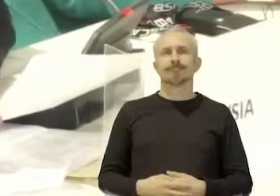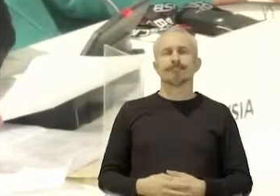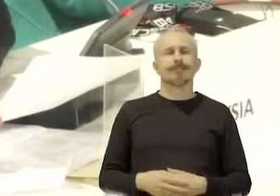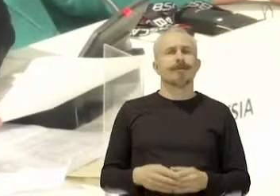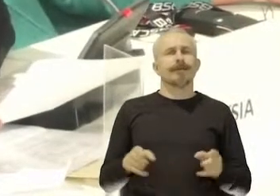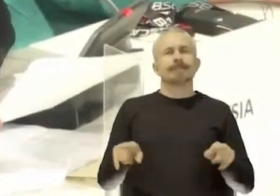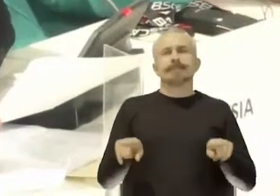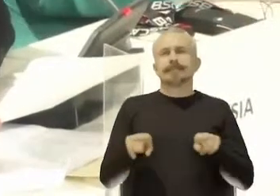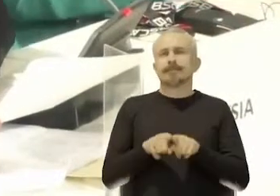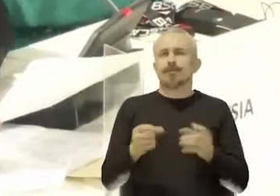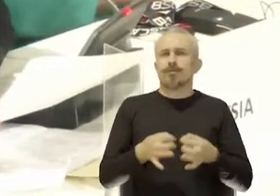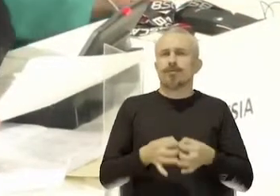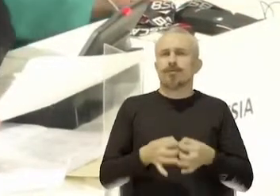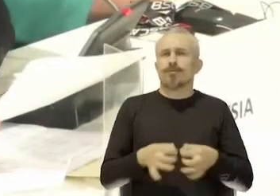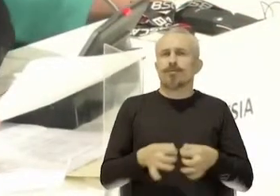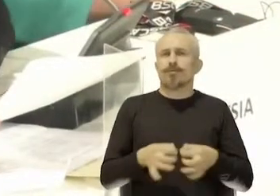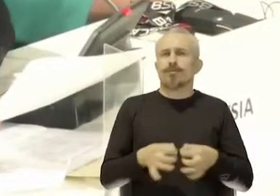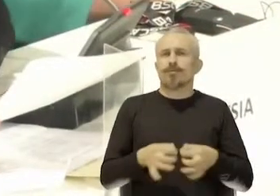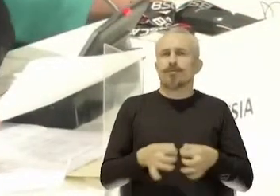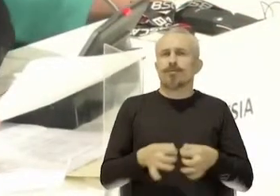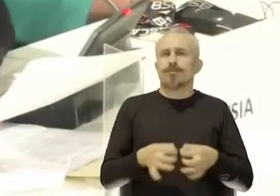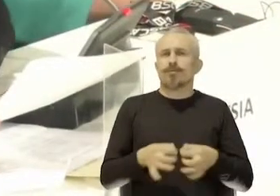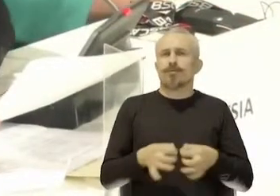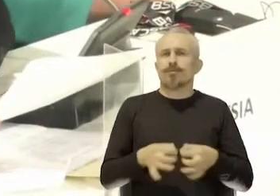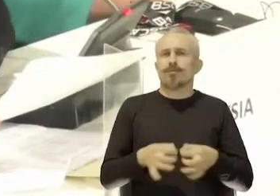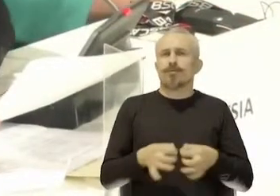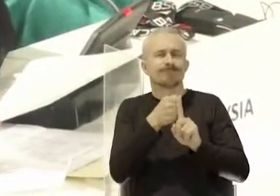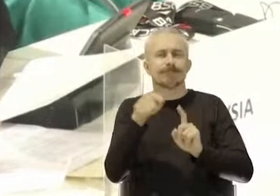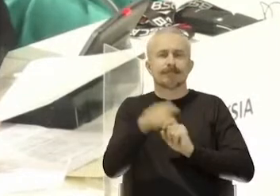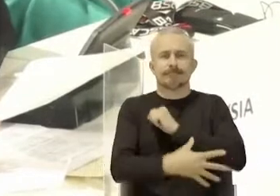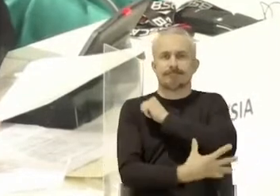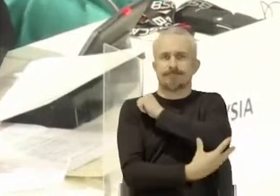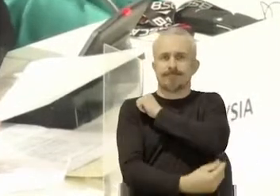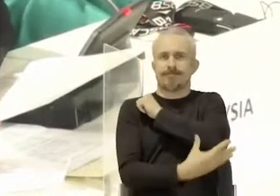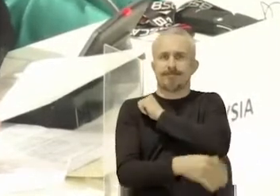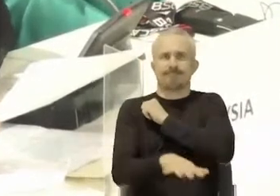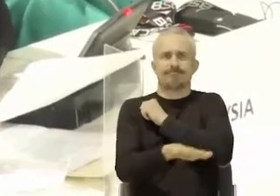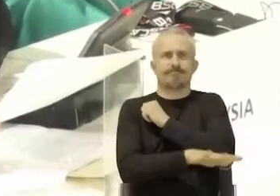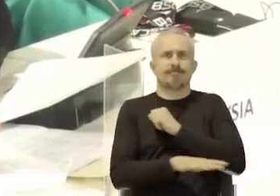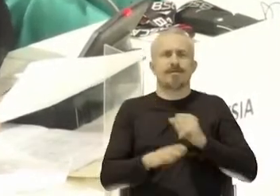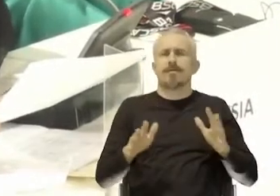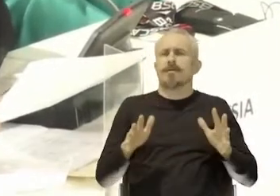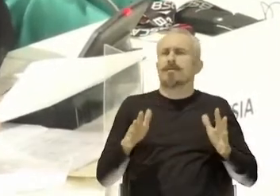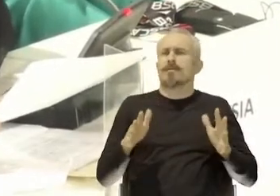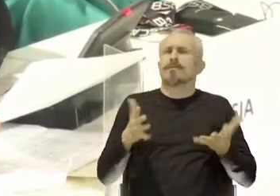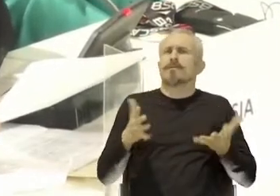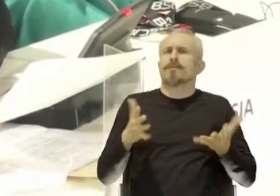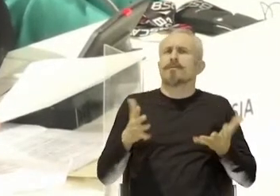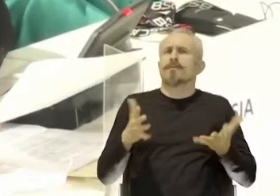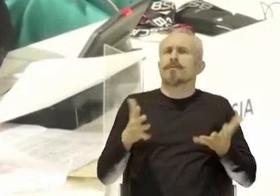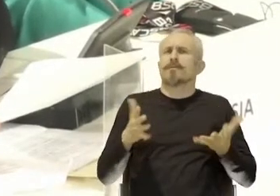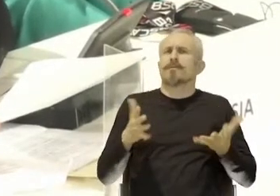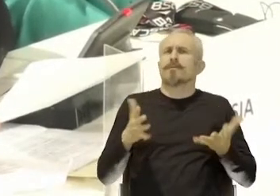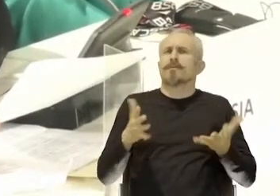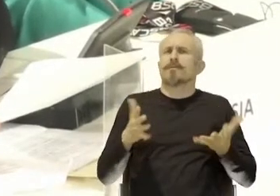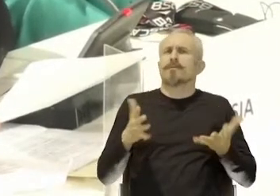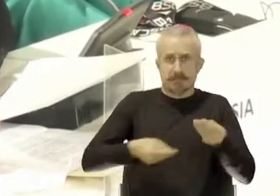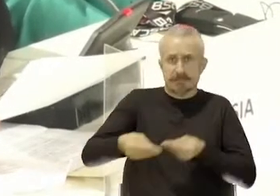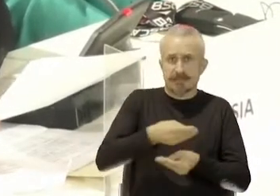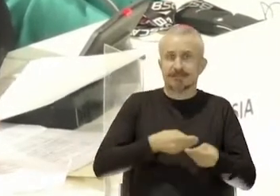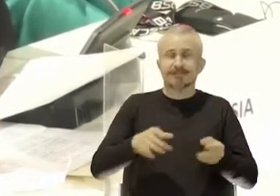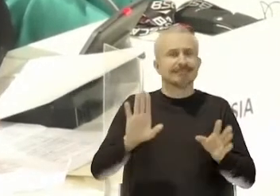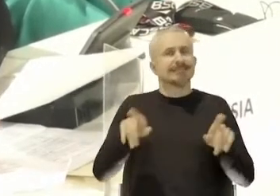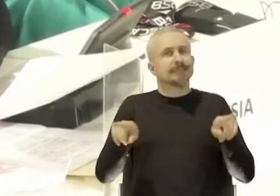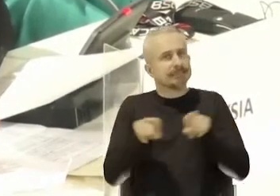in Malaysia goes beyond economic development. It includes elevating the well-being and quality of life of the